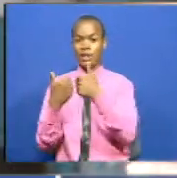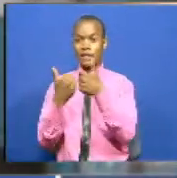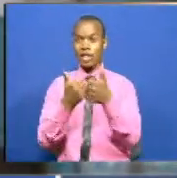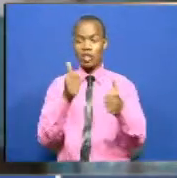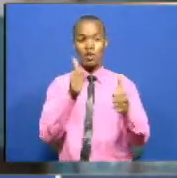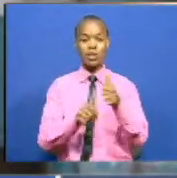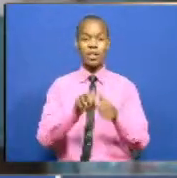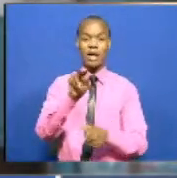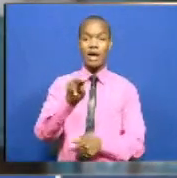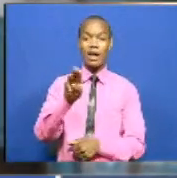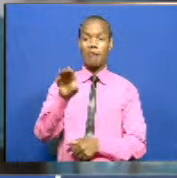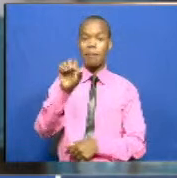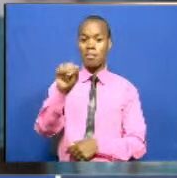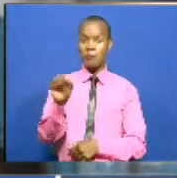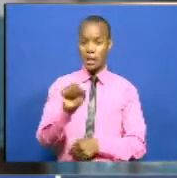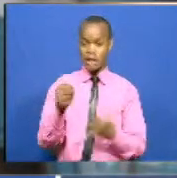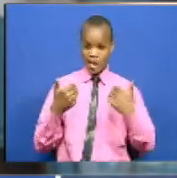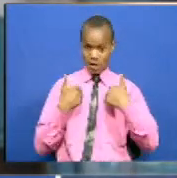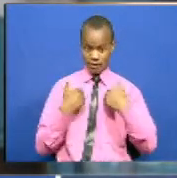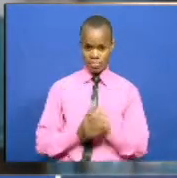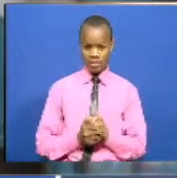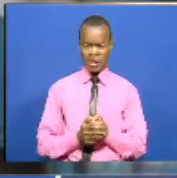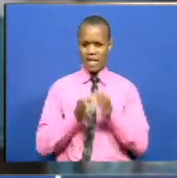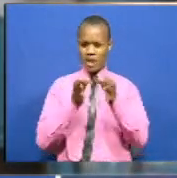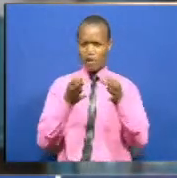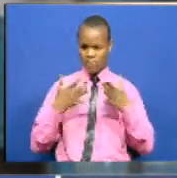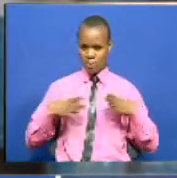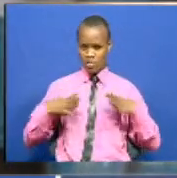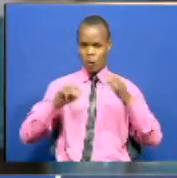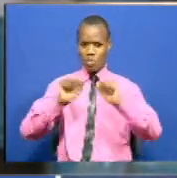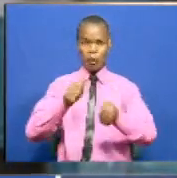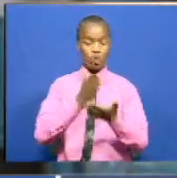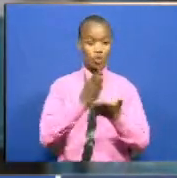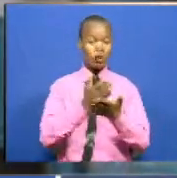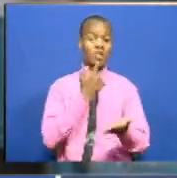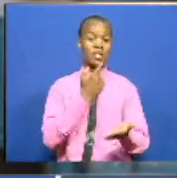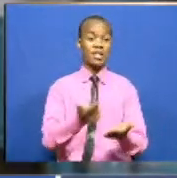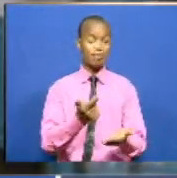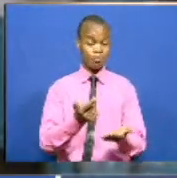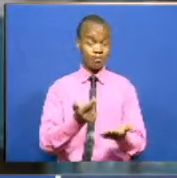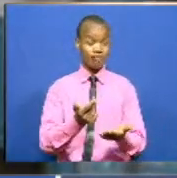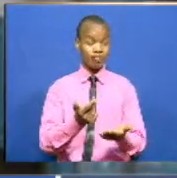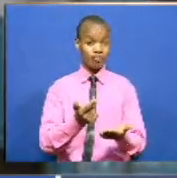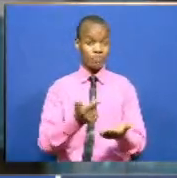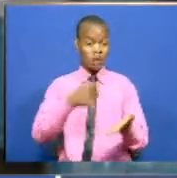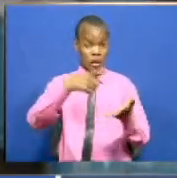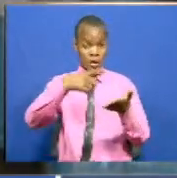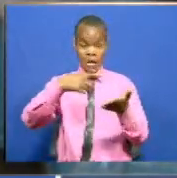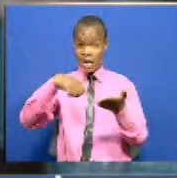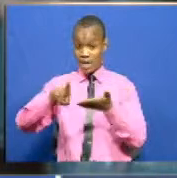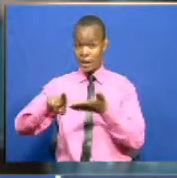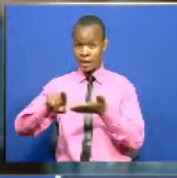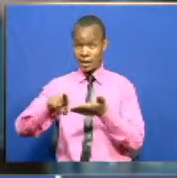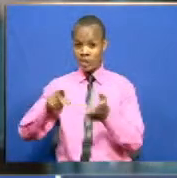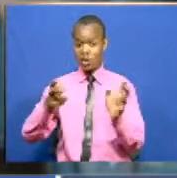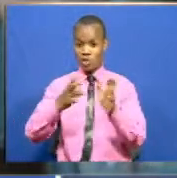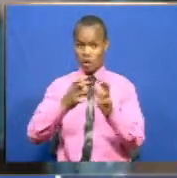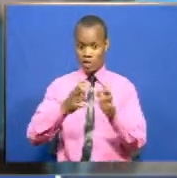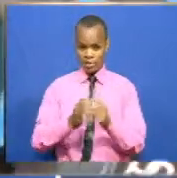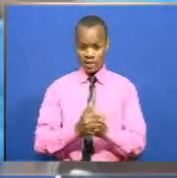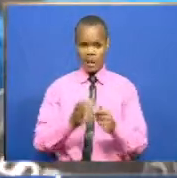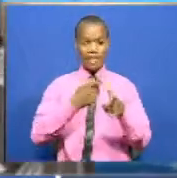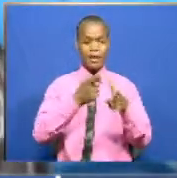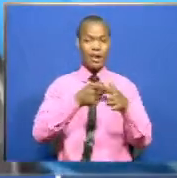facing is whether these people will be giving the right contacts. And then after that is when you are going to have your test. The test will be